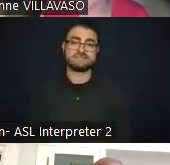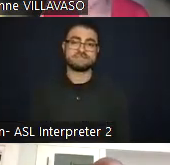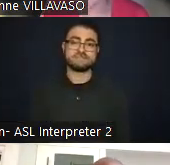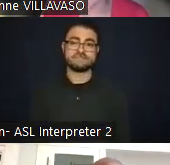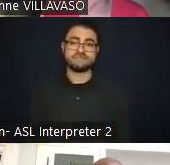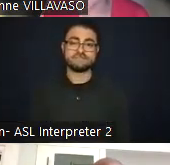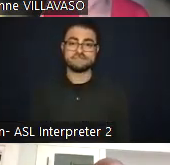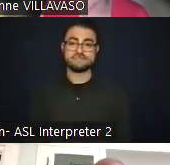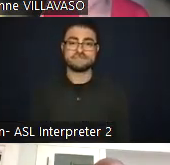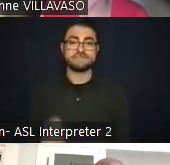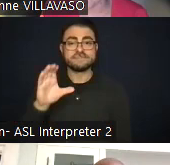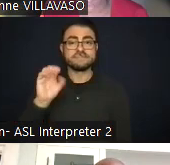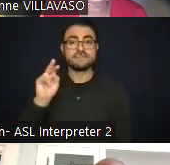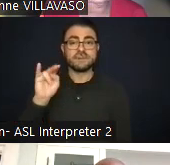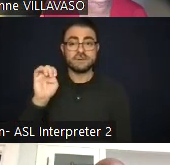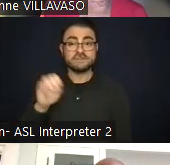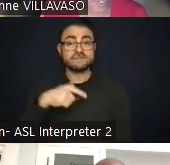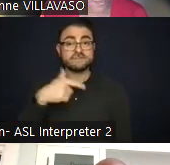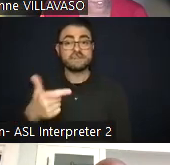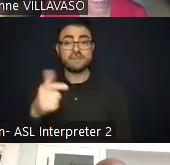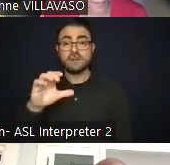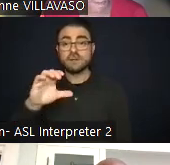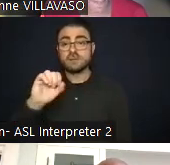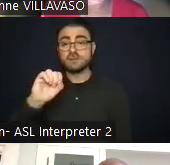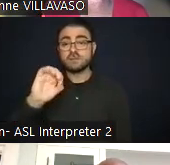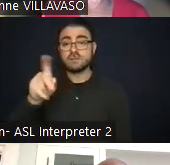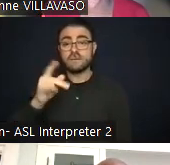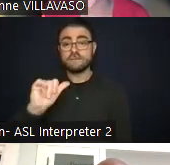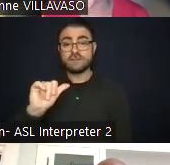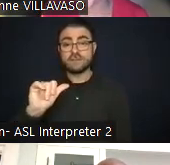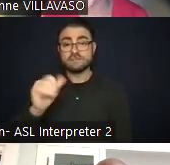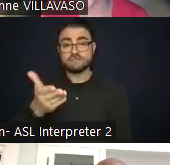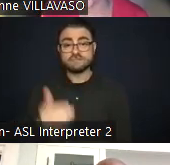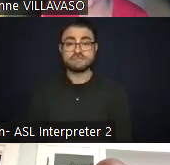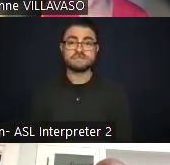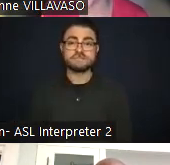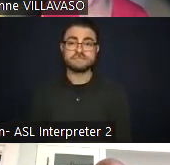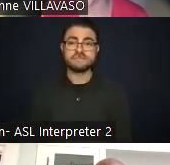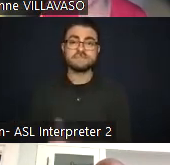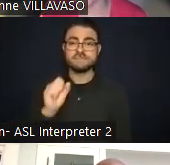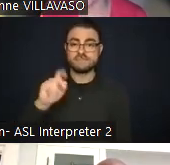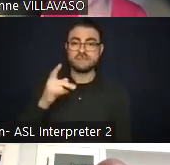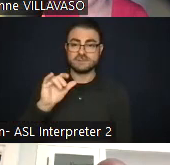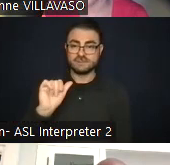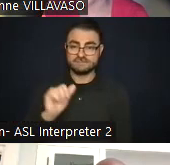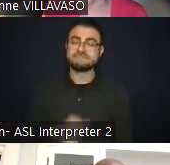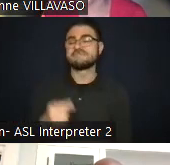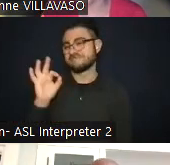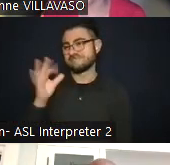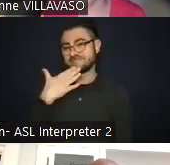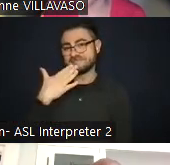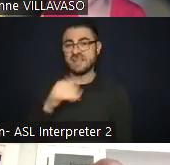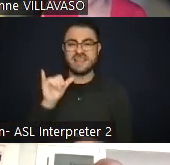Thank you, Commissioner Cherie. Commissioner Sophia, sorry. I hear you. Yeah, and that's the